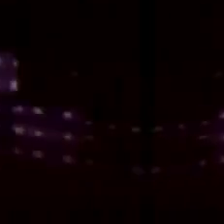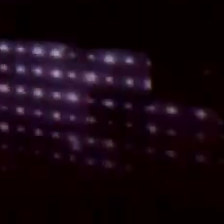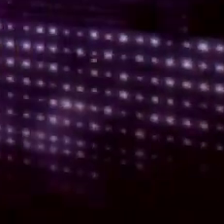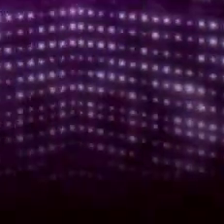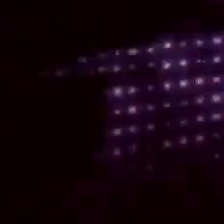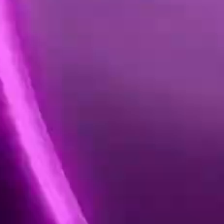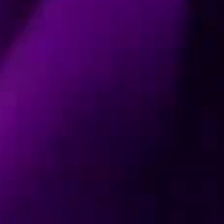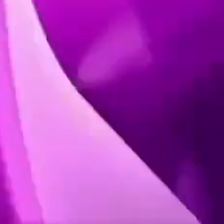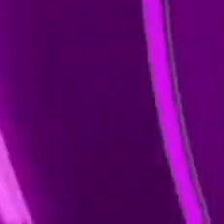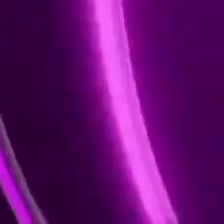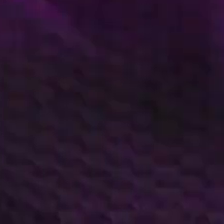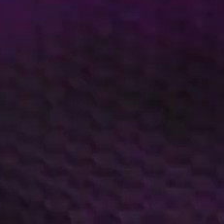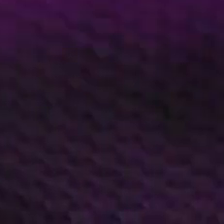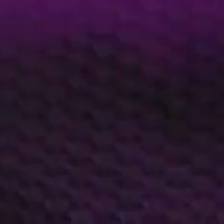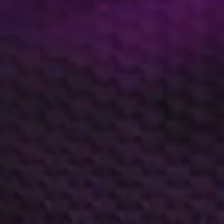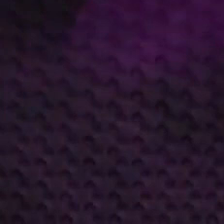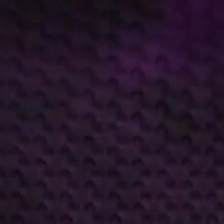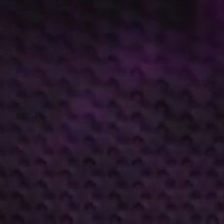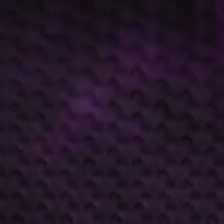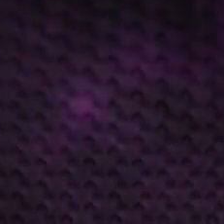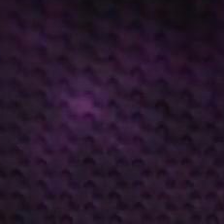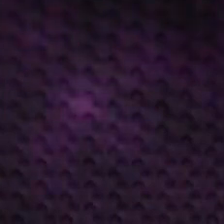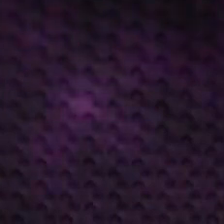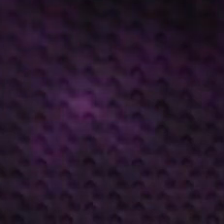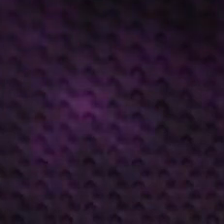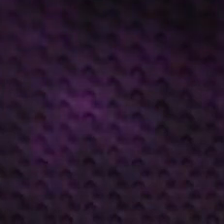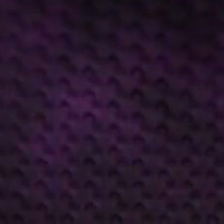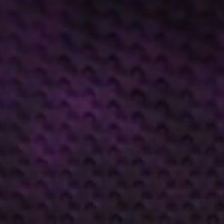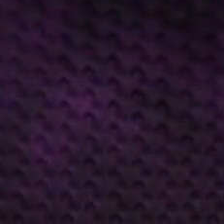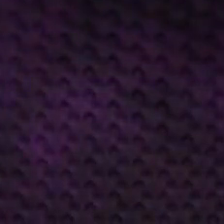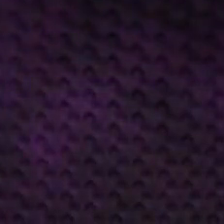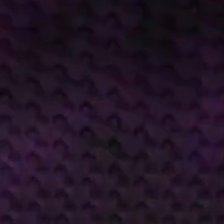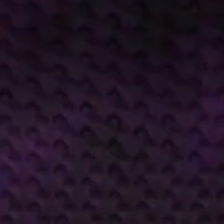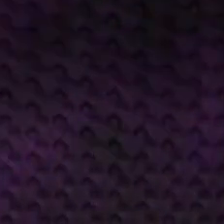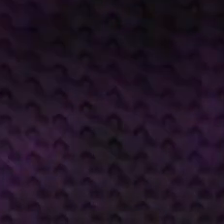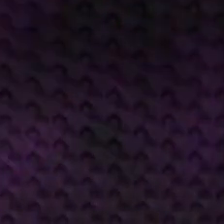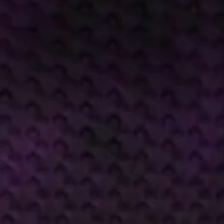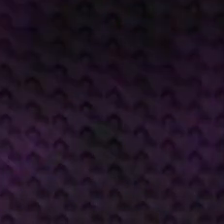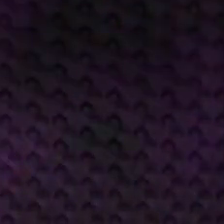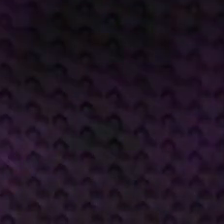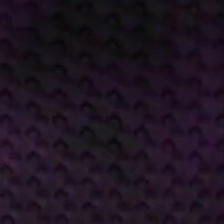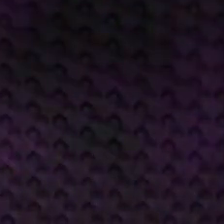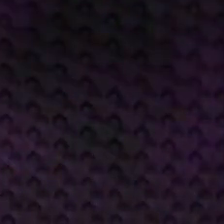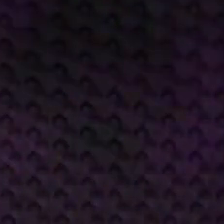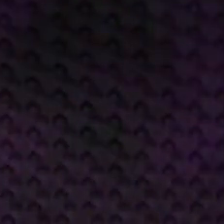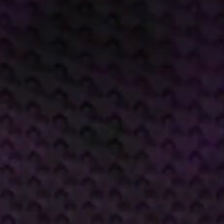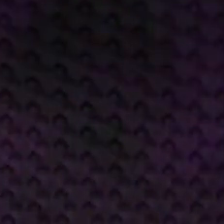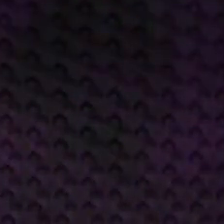Stephen Church, we're connected to God, connected to people. Get connected.